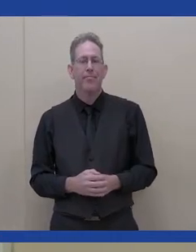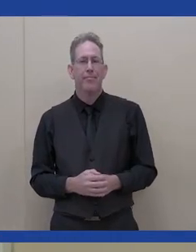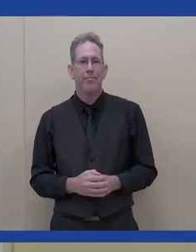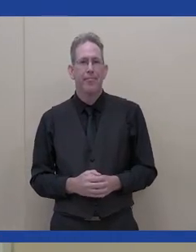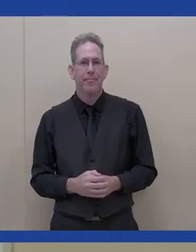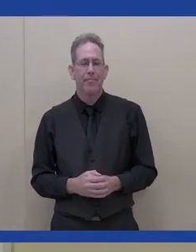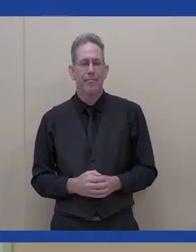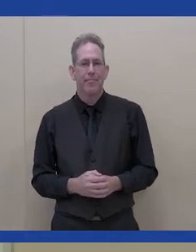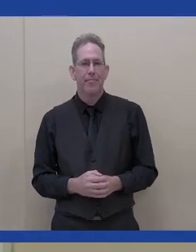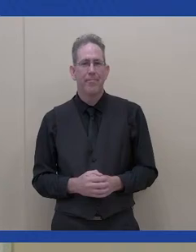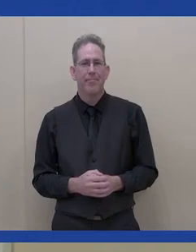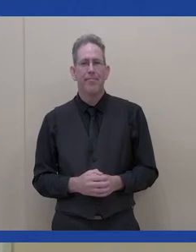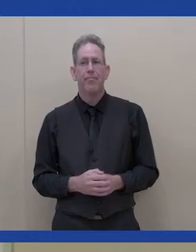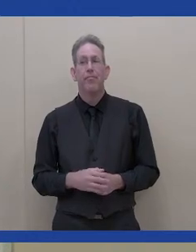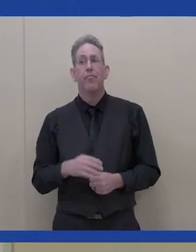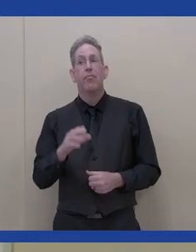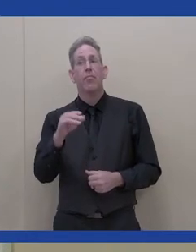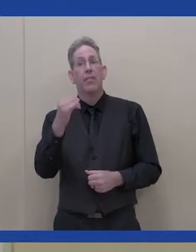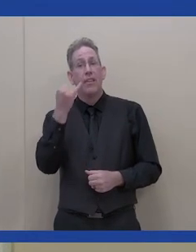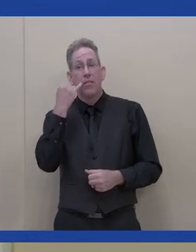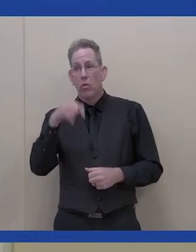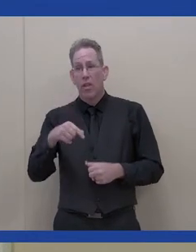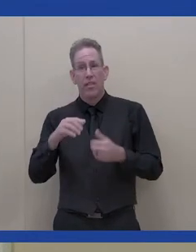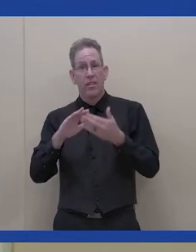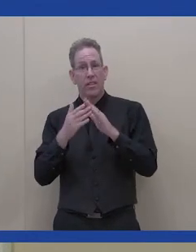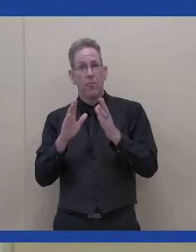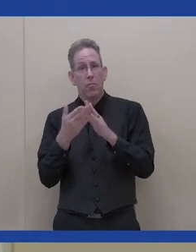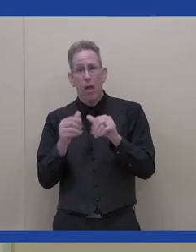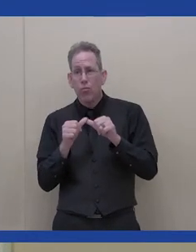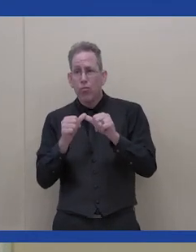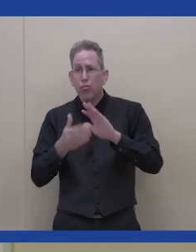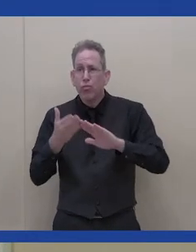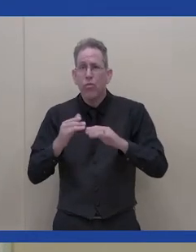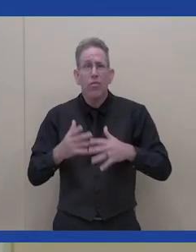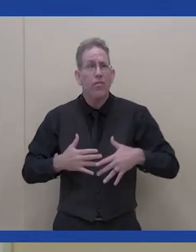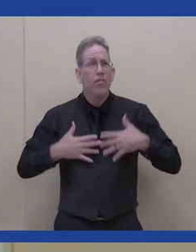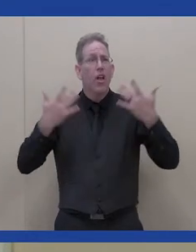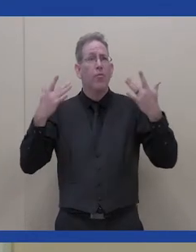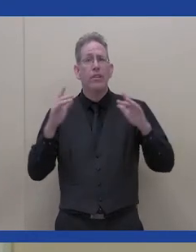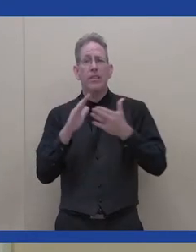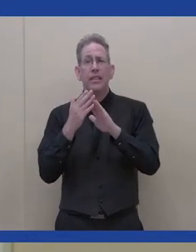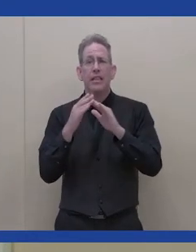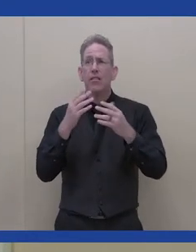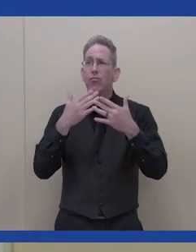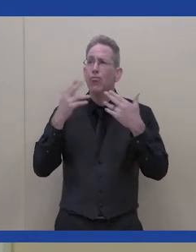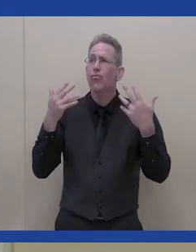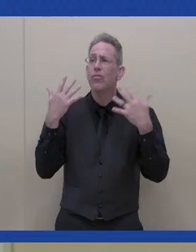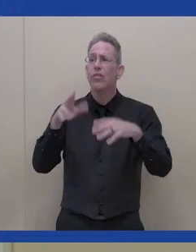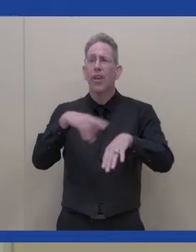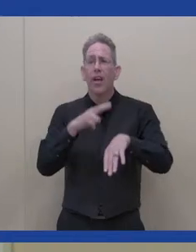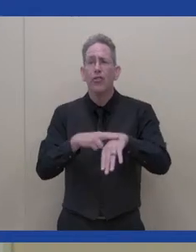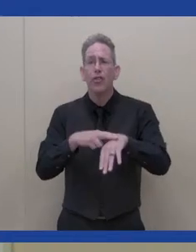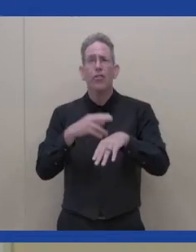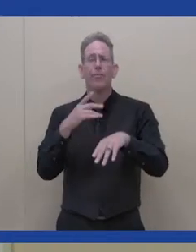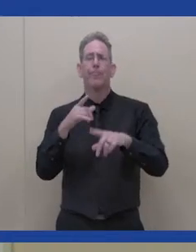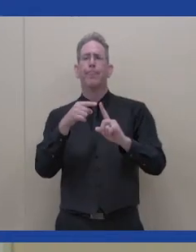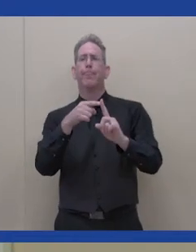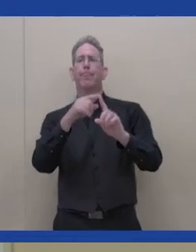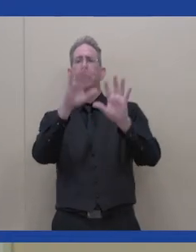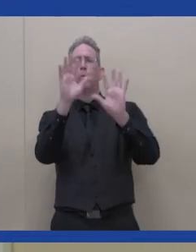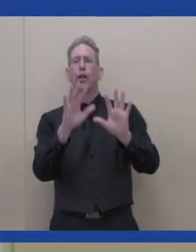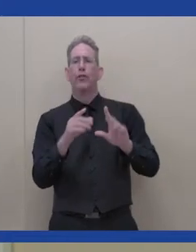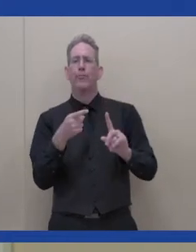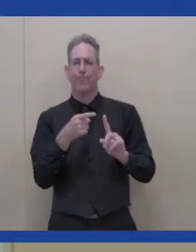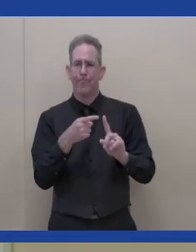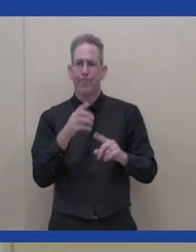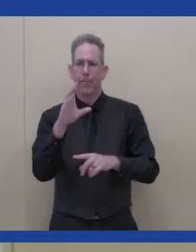For our community to remain welcoming and livable, we must also address the climate crisis. Recent extreme weather events in our region offer all